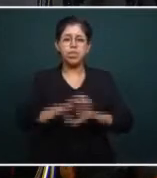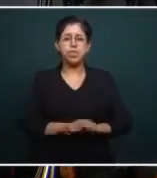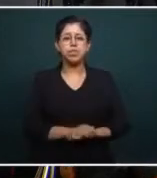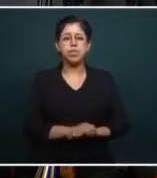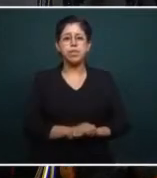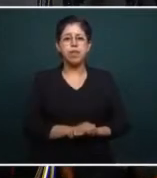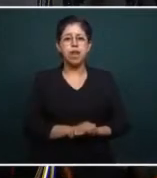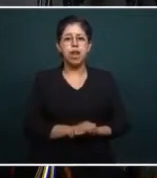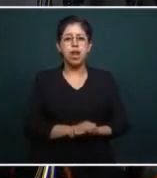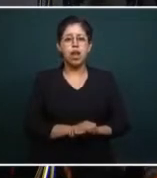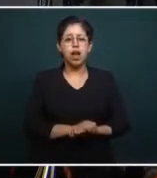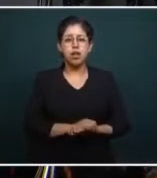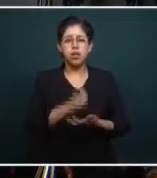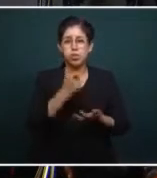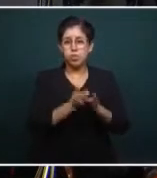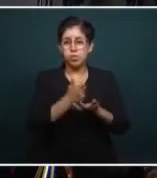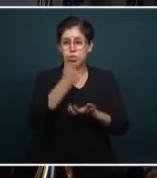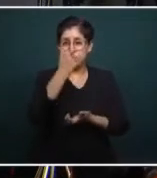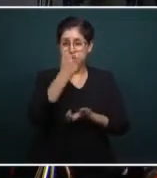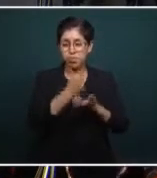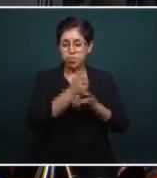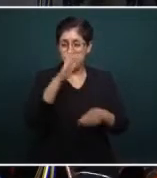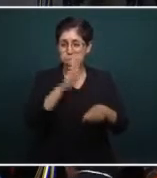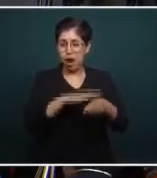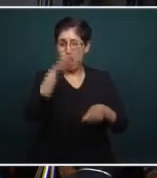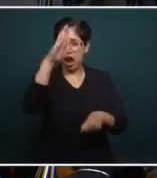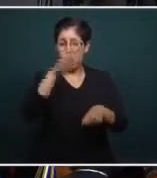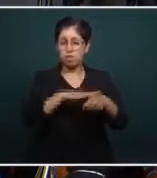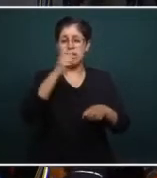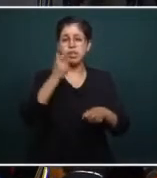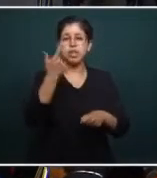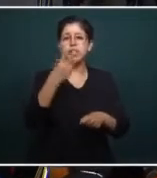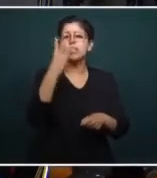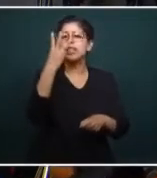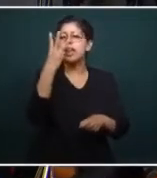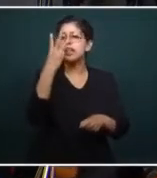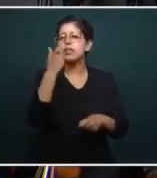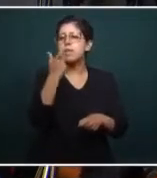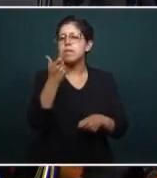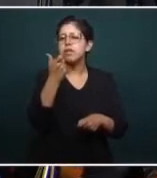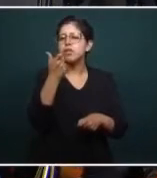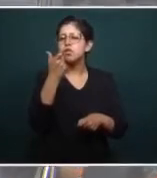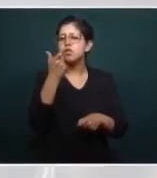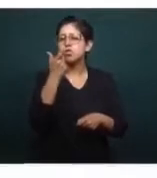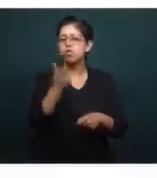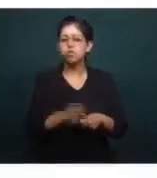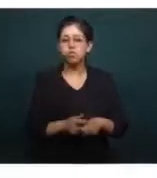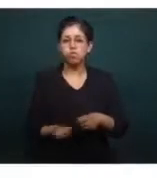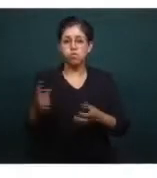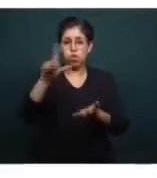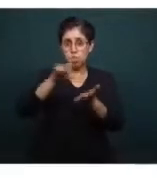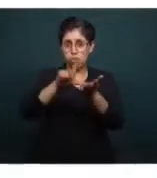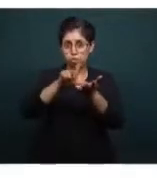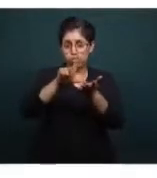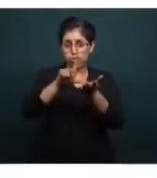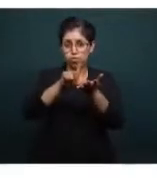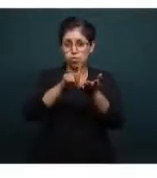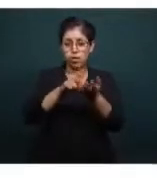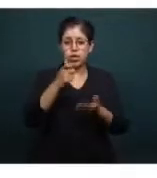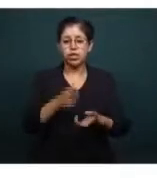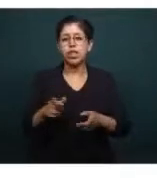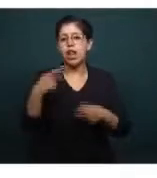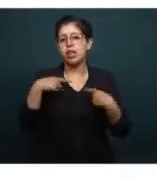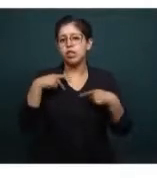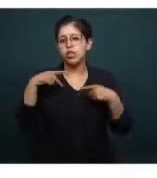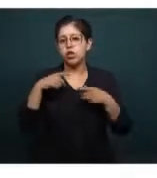the con el second precio week más alto y el with the margen más highest alto, price and the un margen margin de that 3 was pesos highest, 69 centavos por litro y un precio al 300, público de 20 pesos and